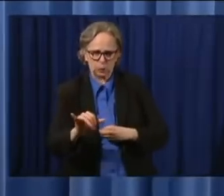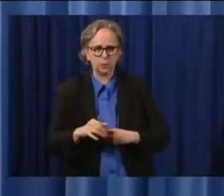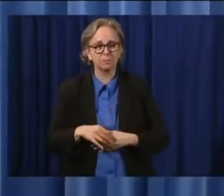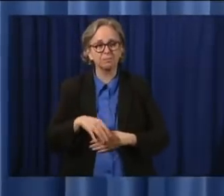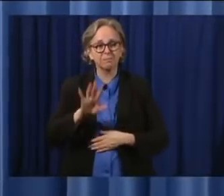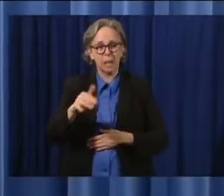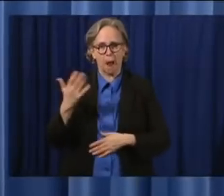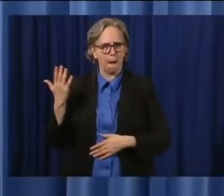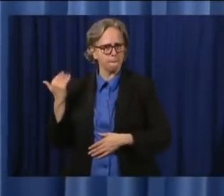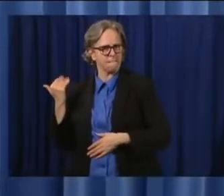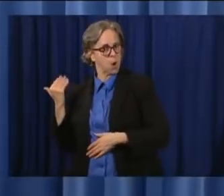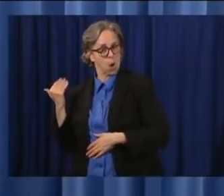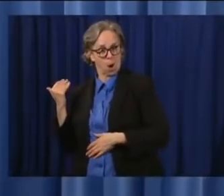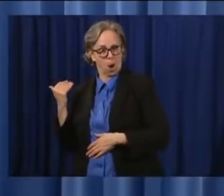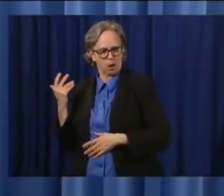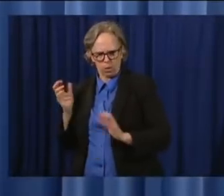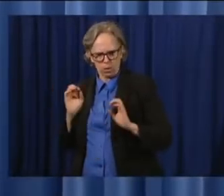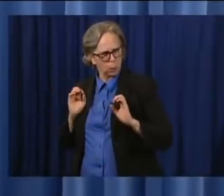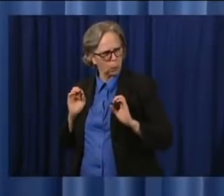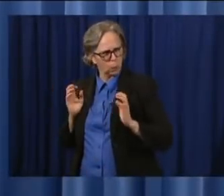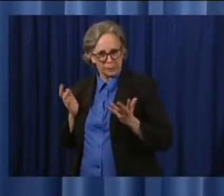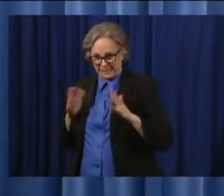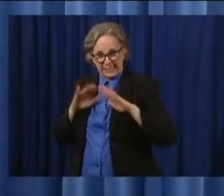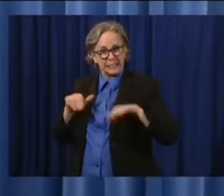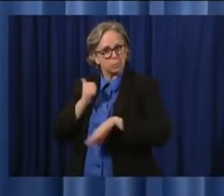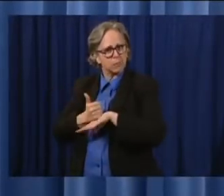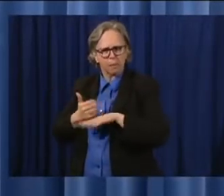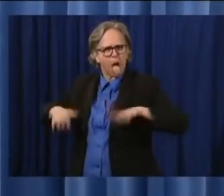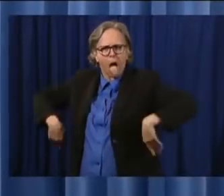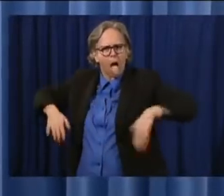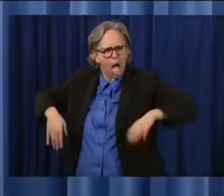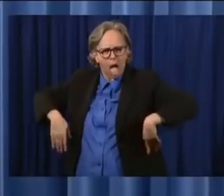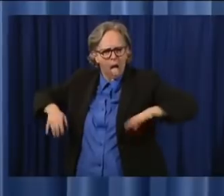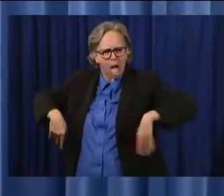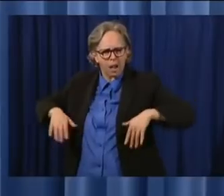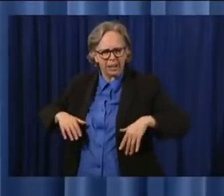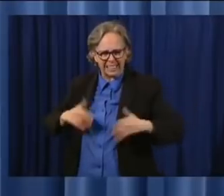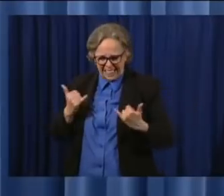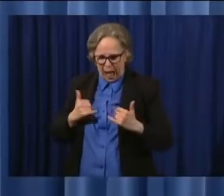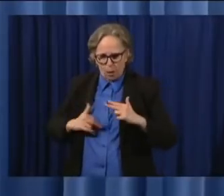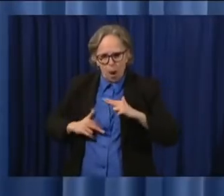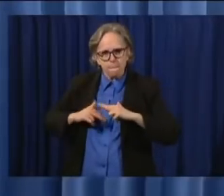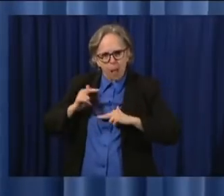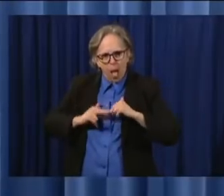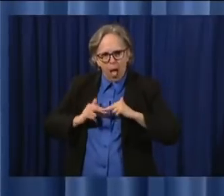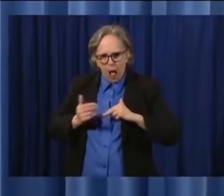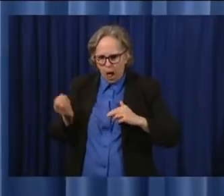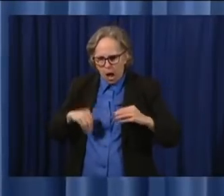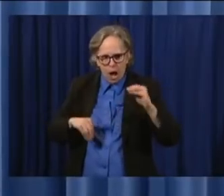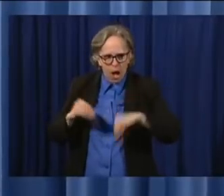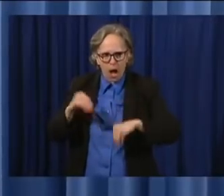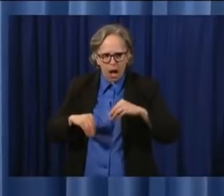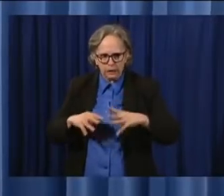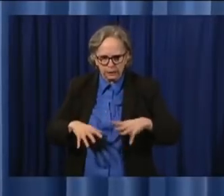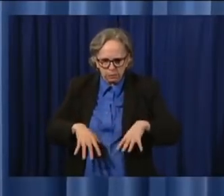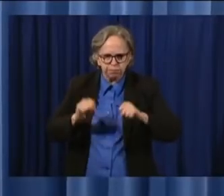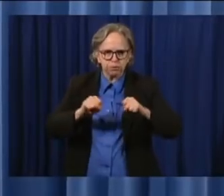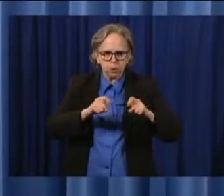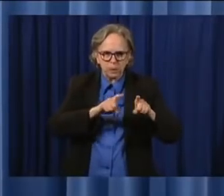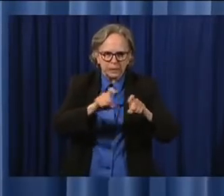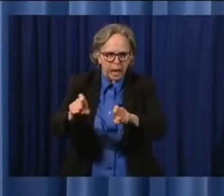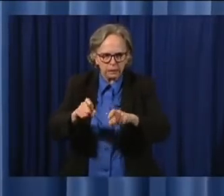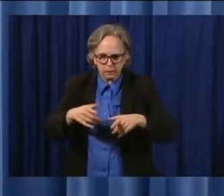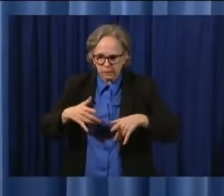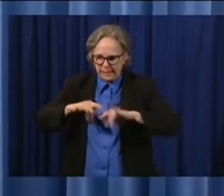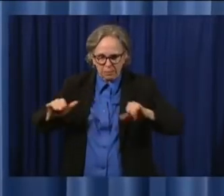we can talk about a system. We're building a system as we are doing testing and trying to save lives.